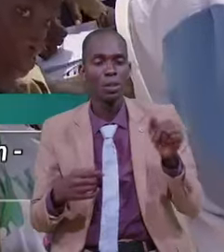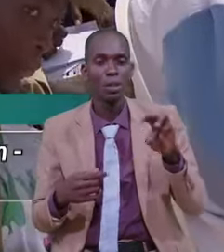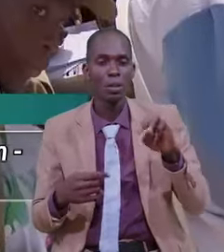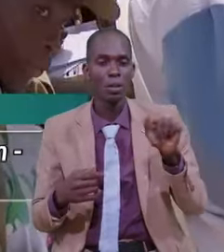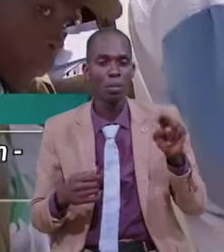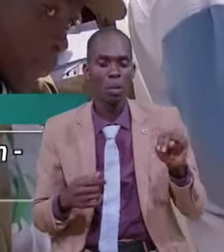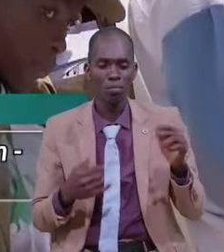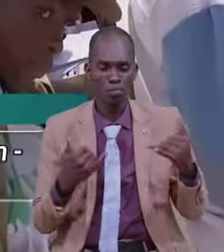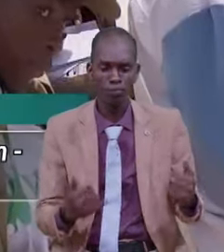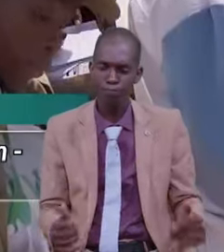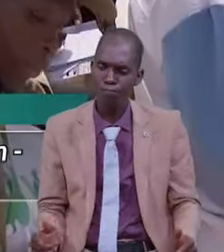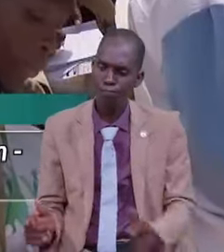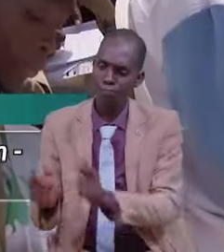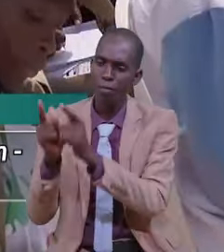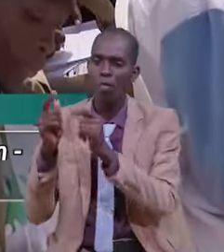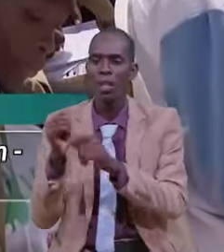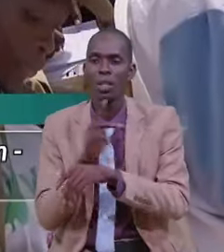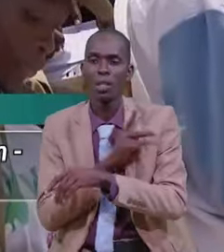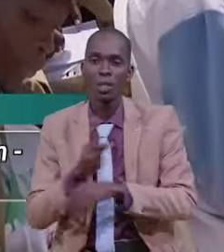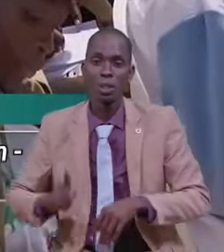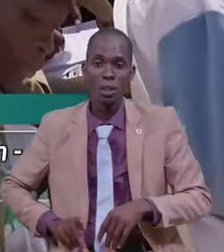king, and he wanted to